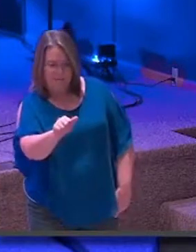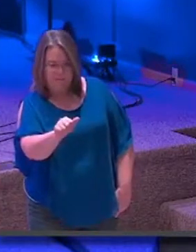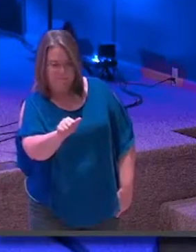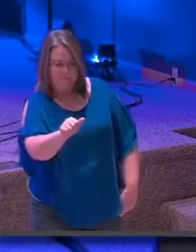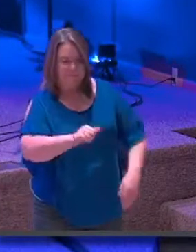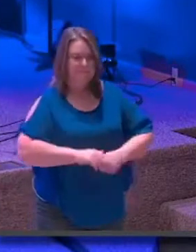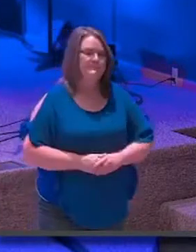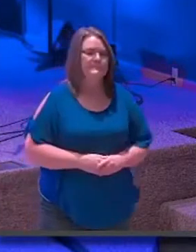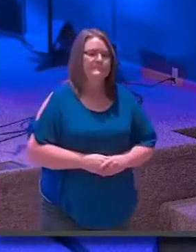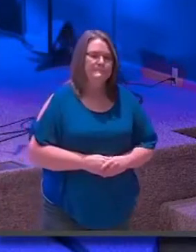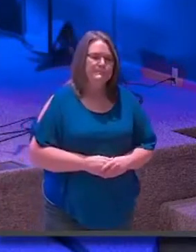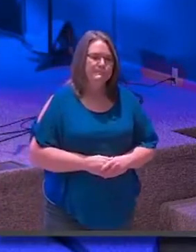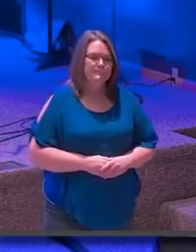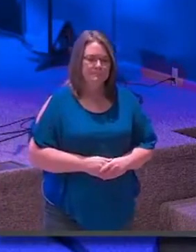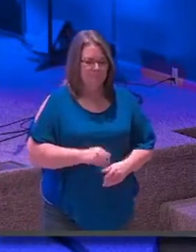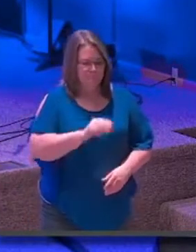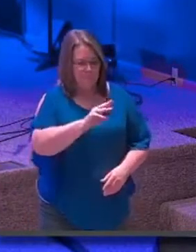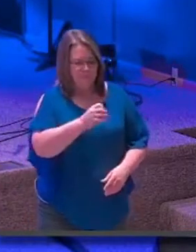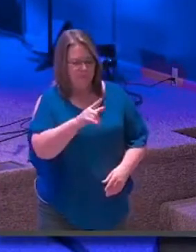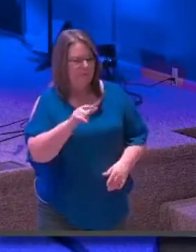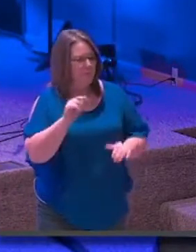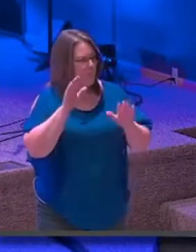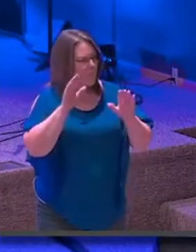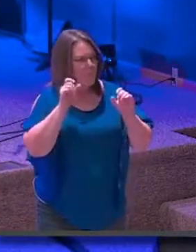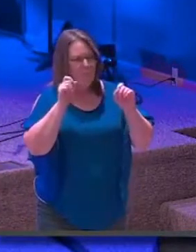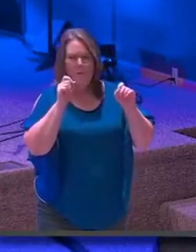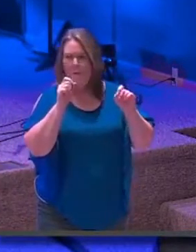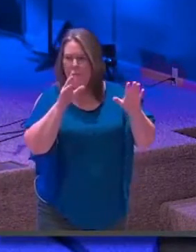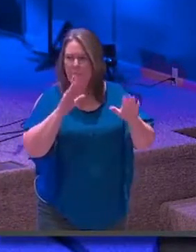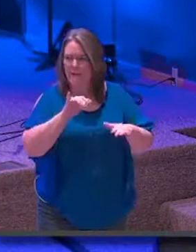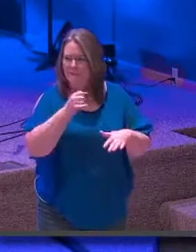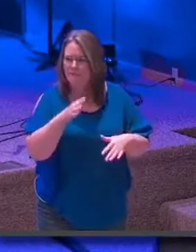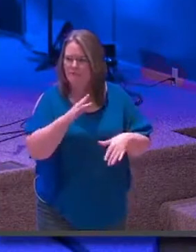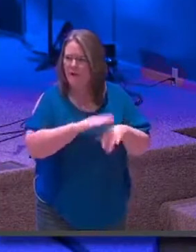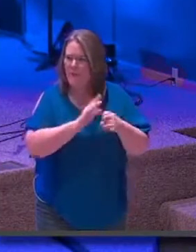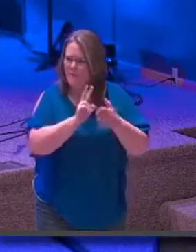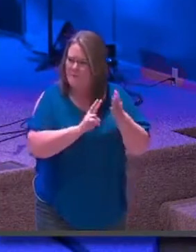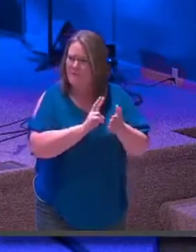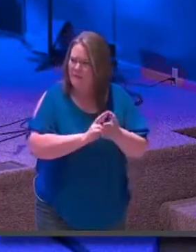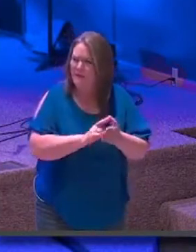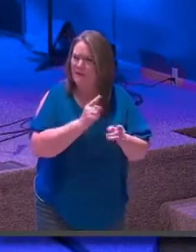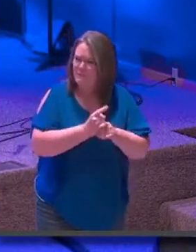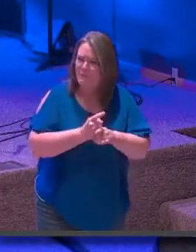and Michelle does an amazing job on these, doesn't she? Like, doesn't that look super dope?